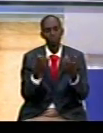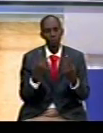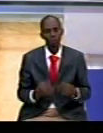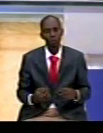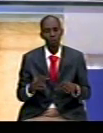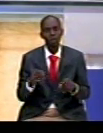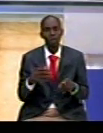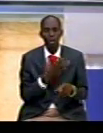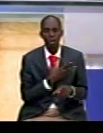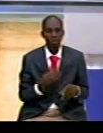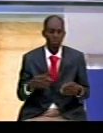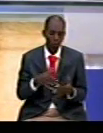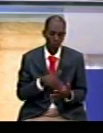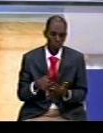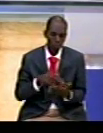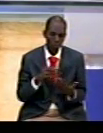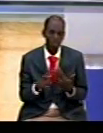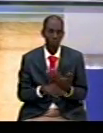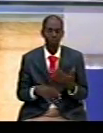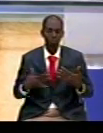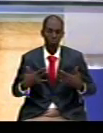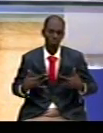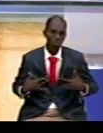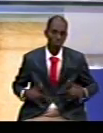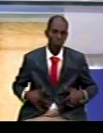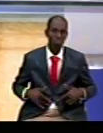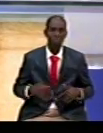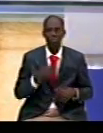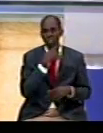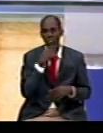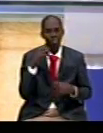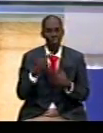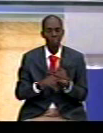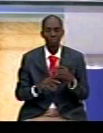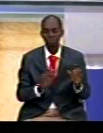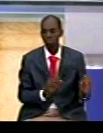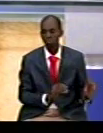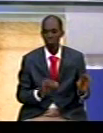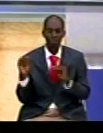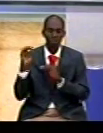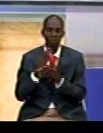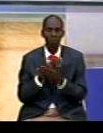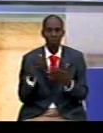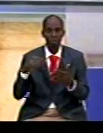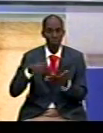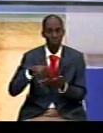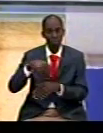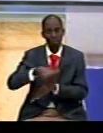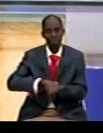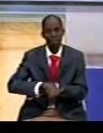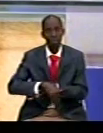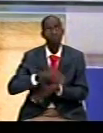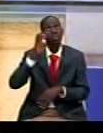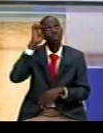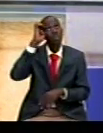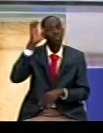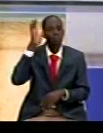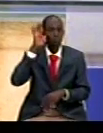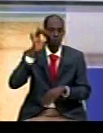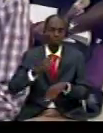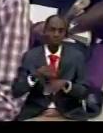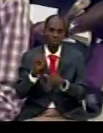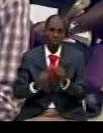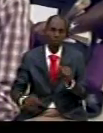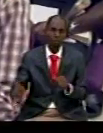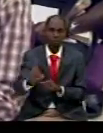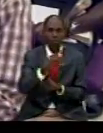and the weariness and the dryness, everything vanishes away. Tonight, it will touch